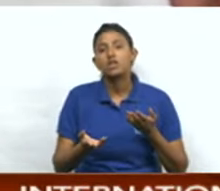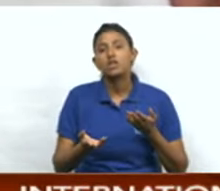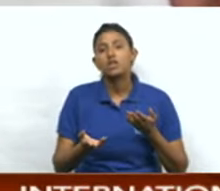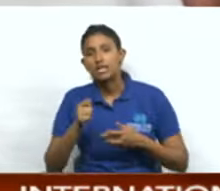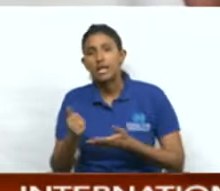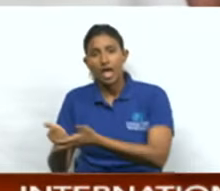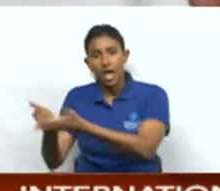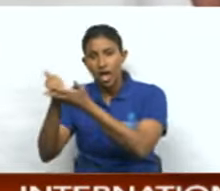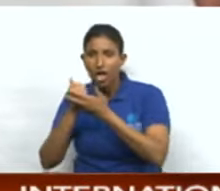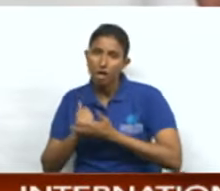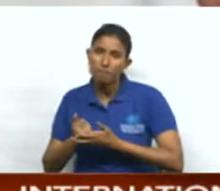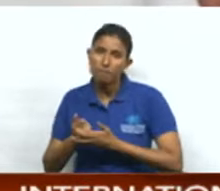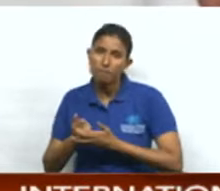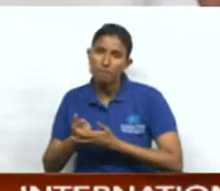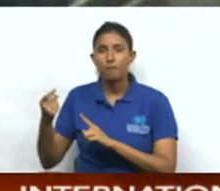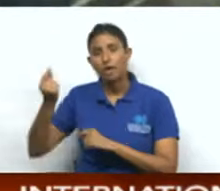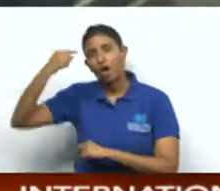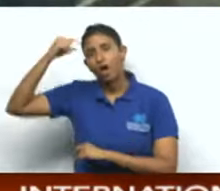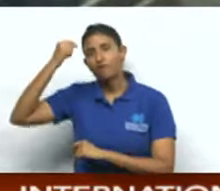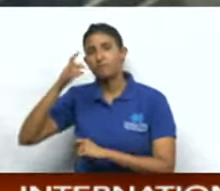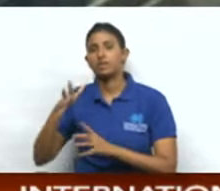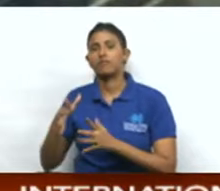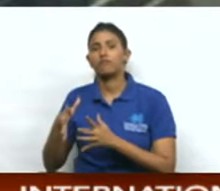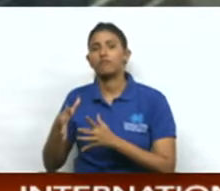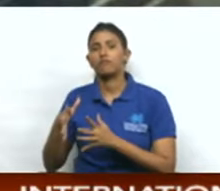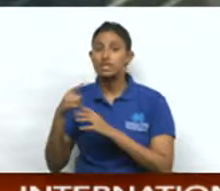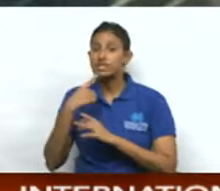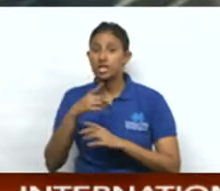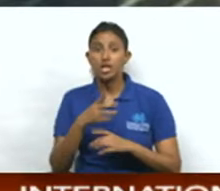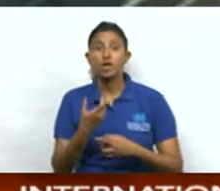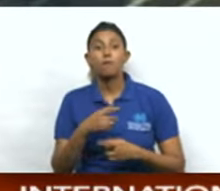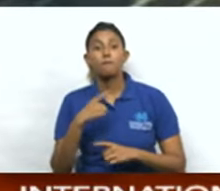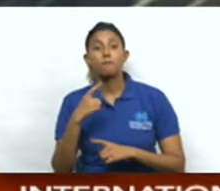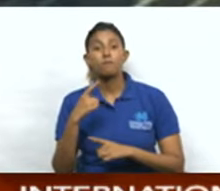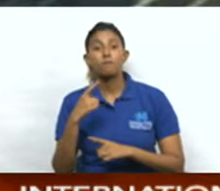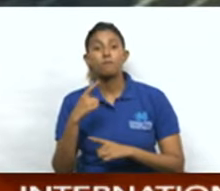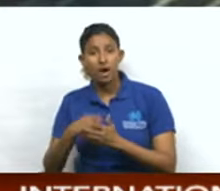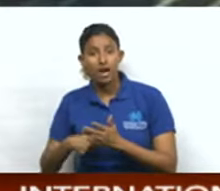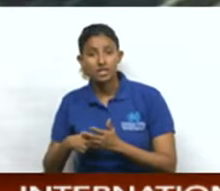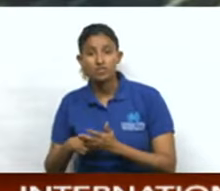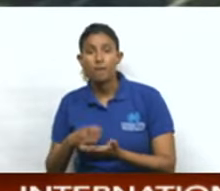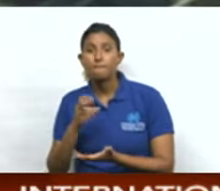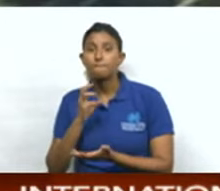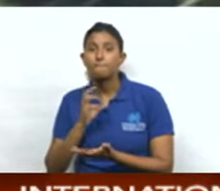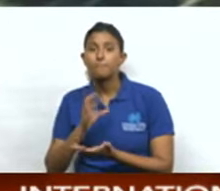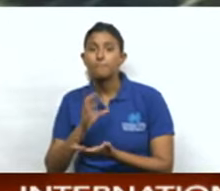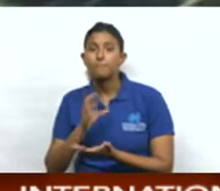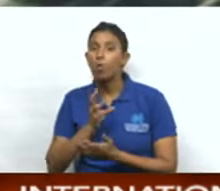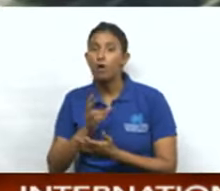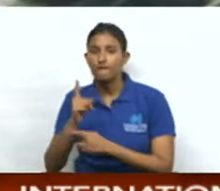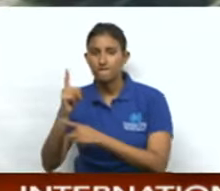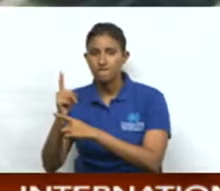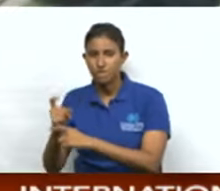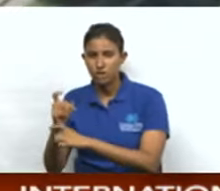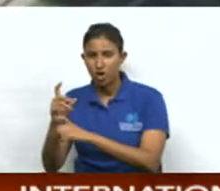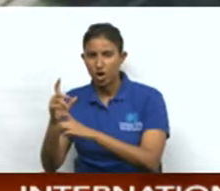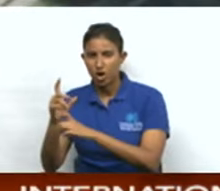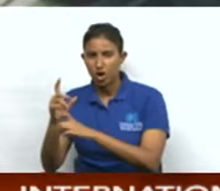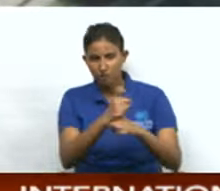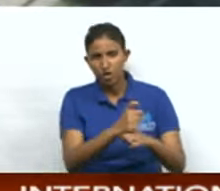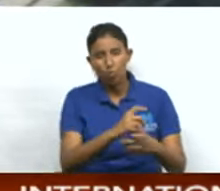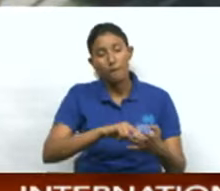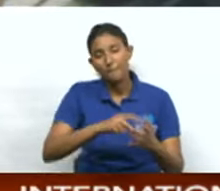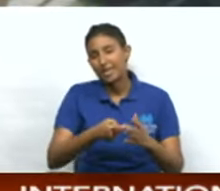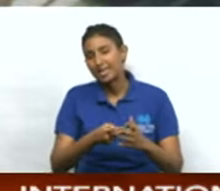prices for bottled water and other products as local and federal authorities continue to test and monitor for the water in St. Croix.